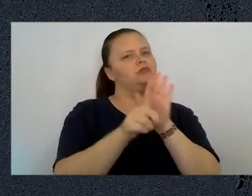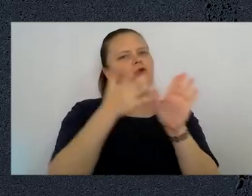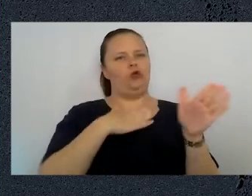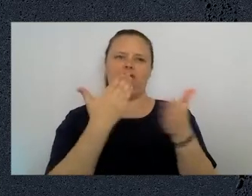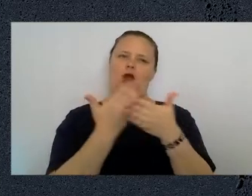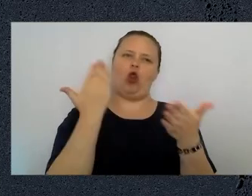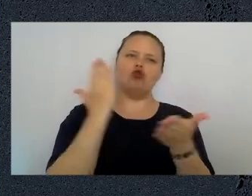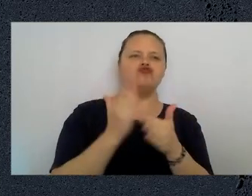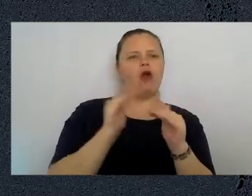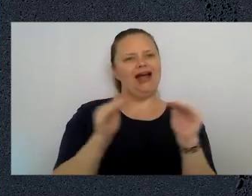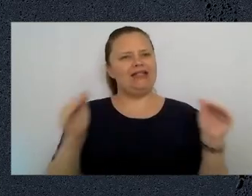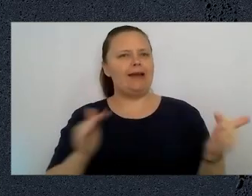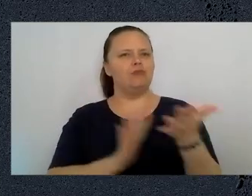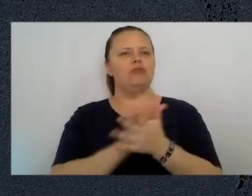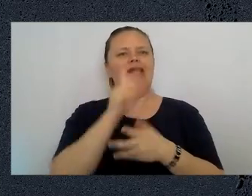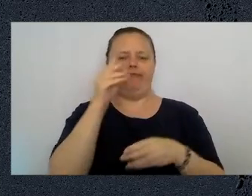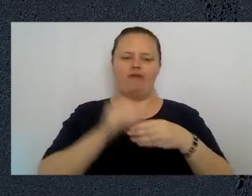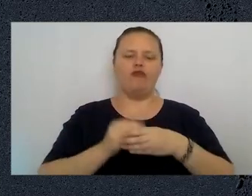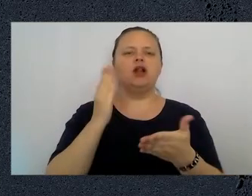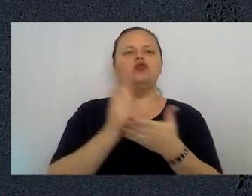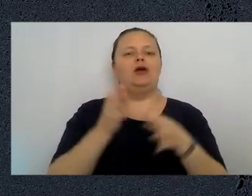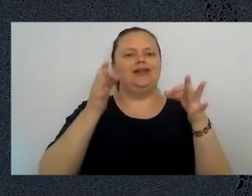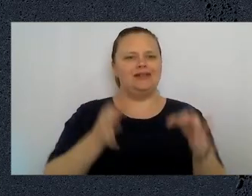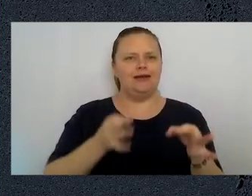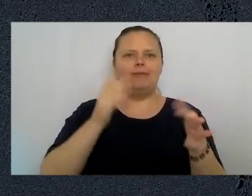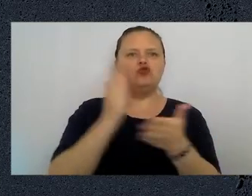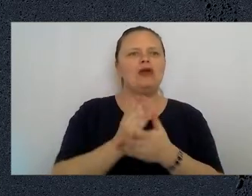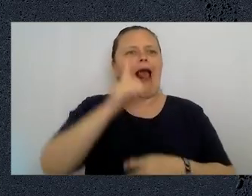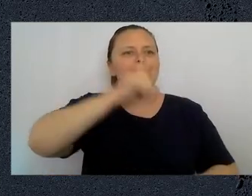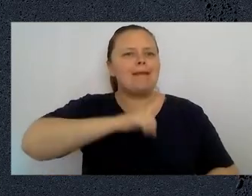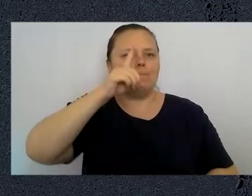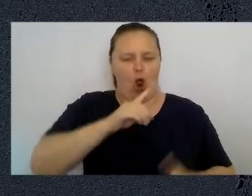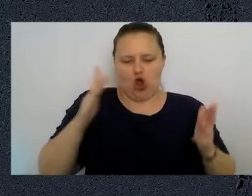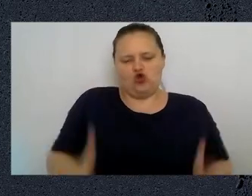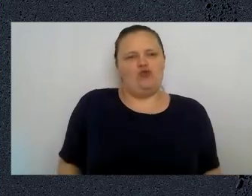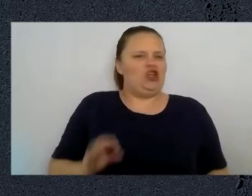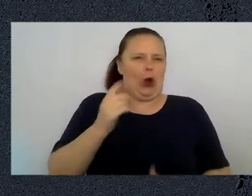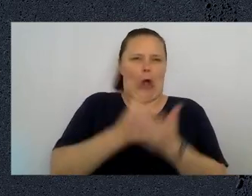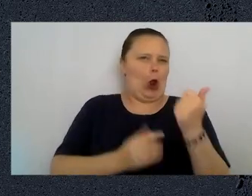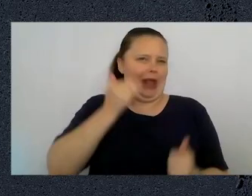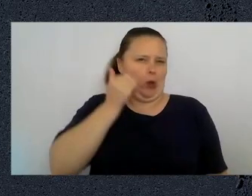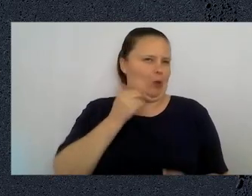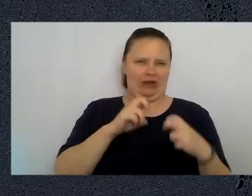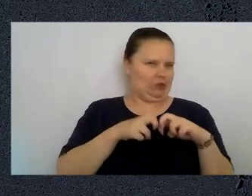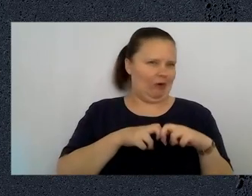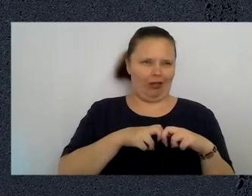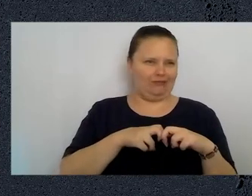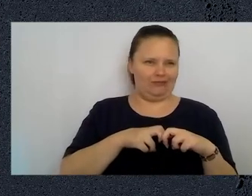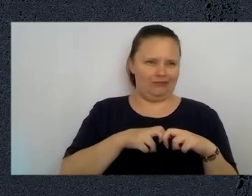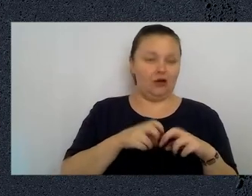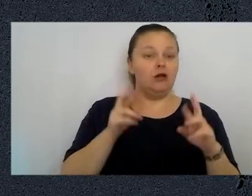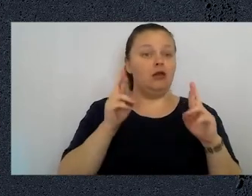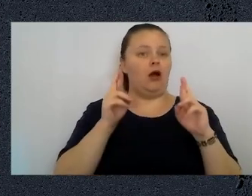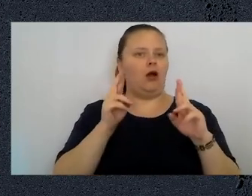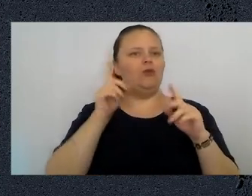and for the right decisions to be made. But this is a people's problem. It's not a women's problem. So, and I'm really hoping it starts moving in that